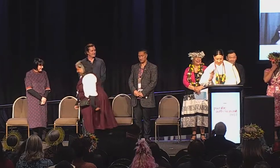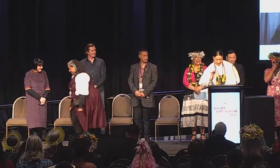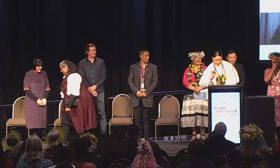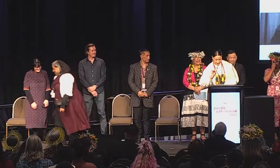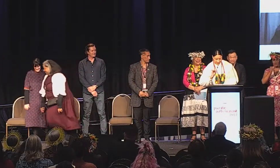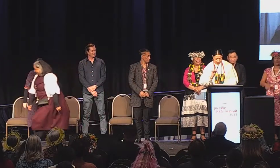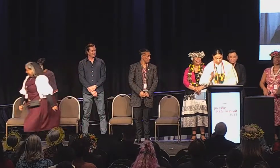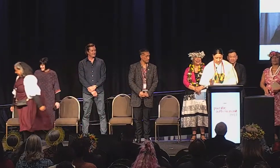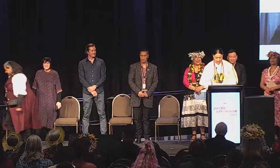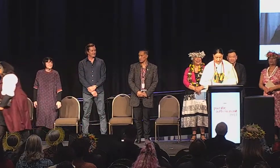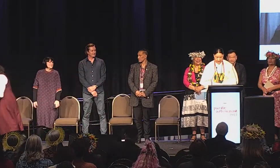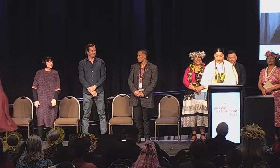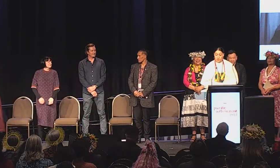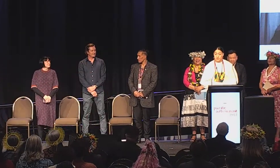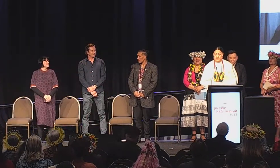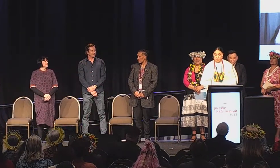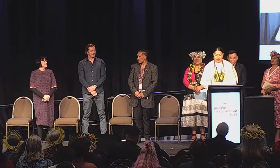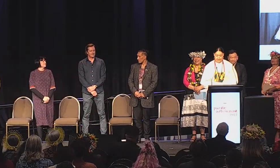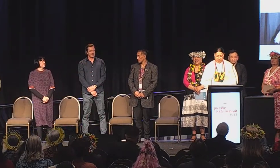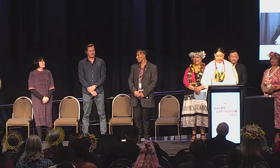I think it's me